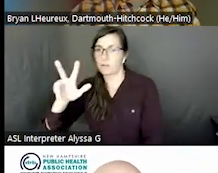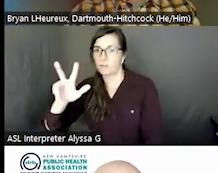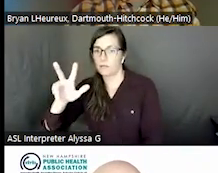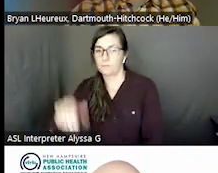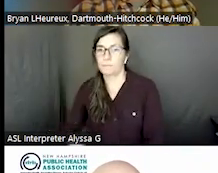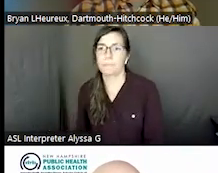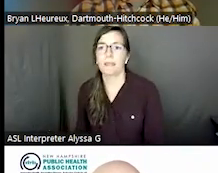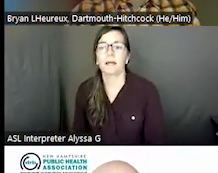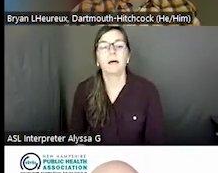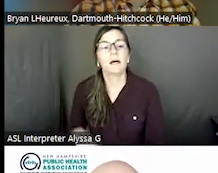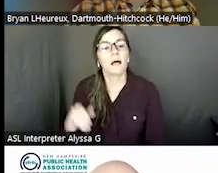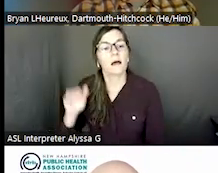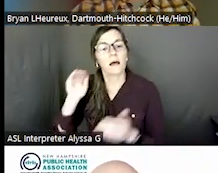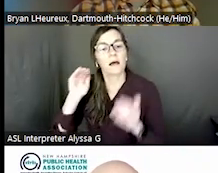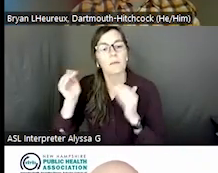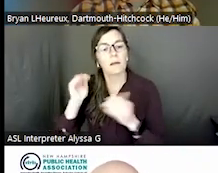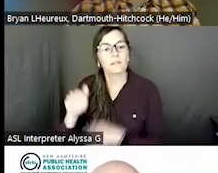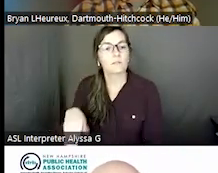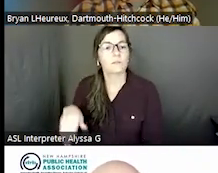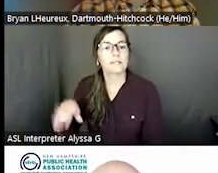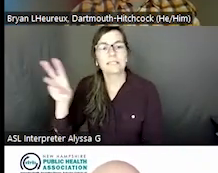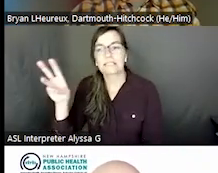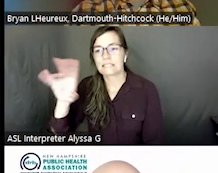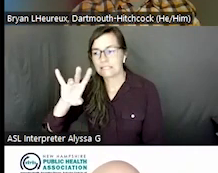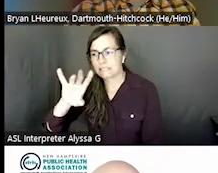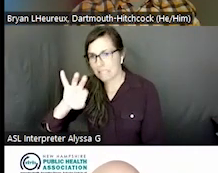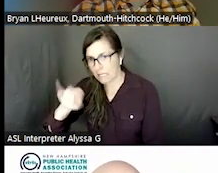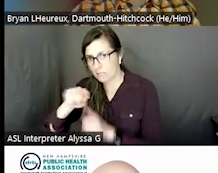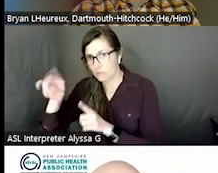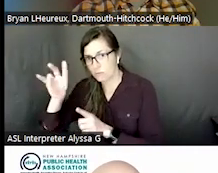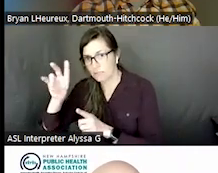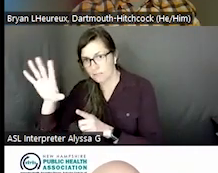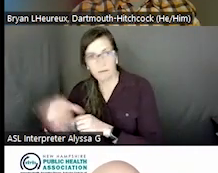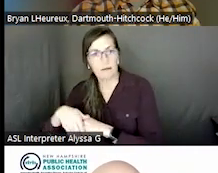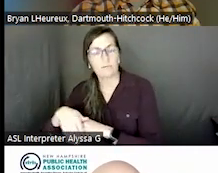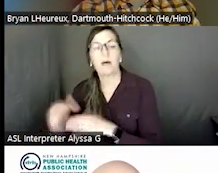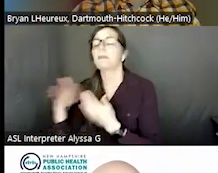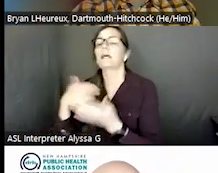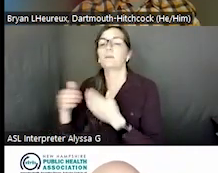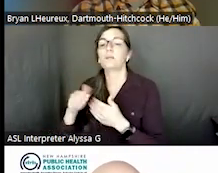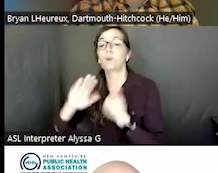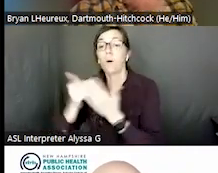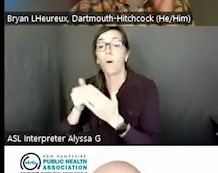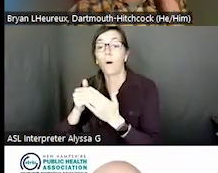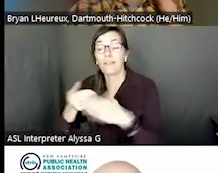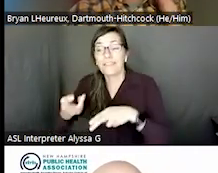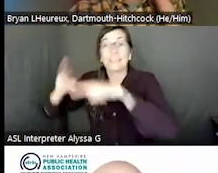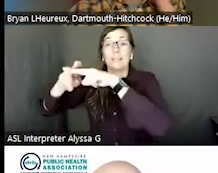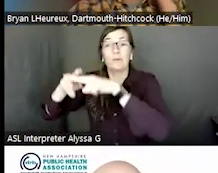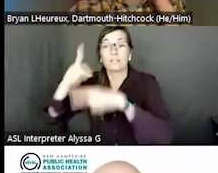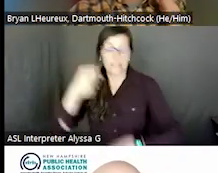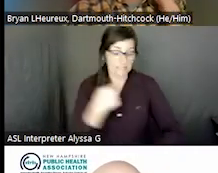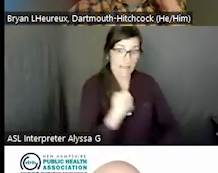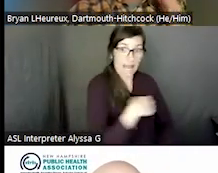65 to 79%. And we, of course, cannot attribute all those numbers to our efforts alone, because we're part